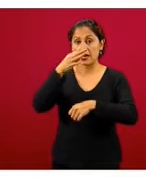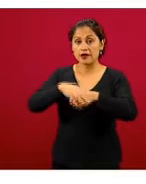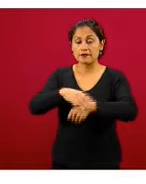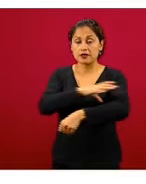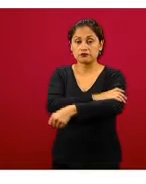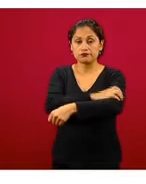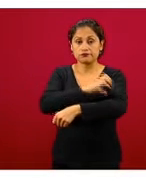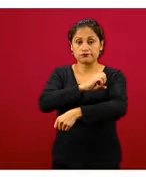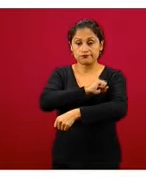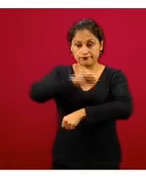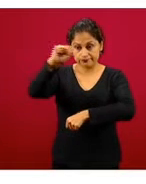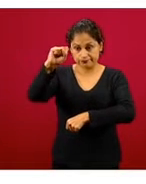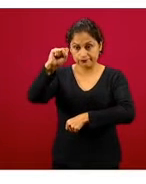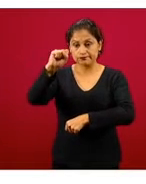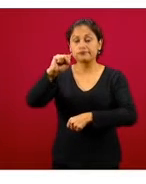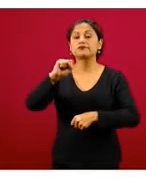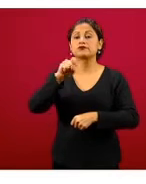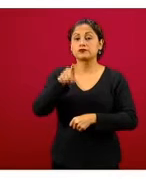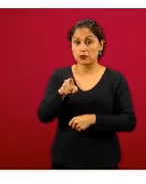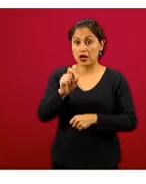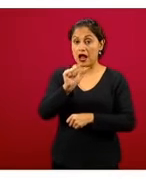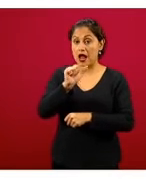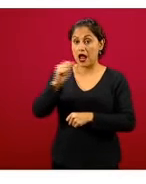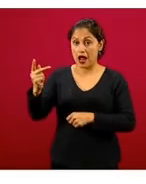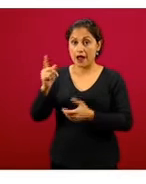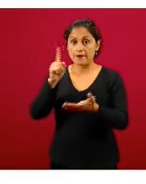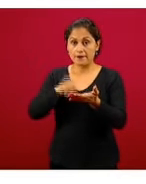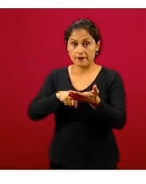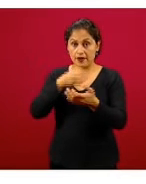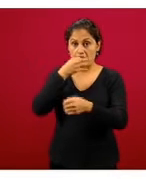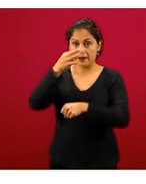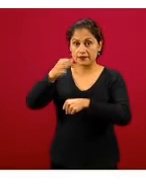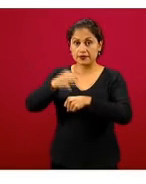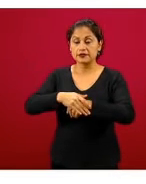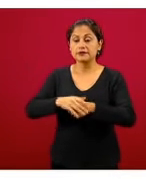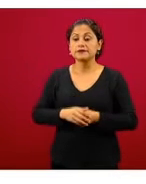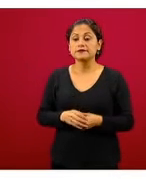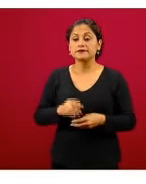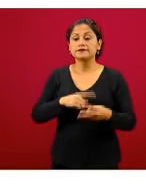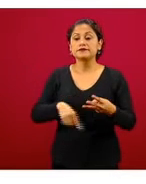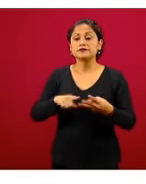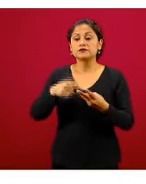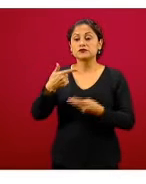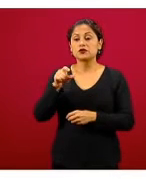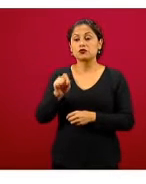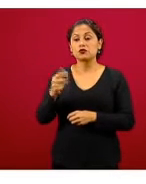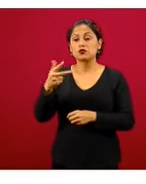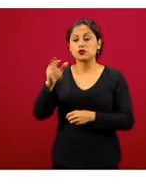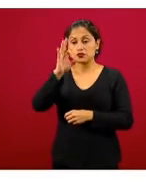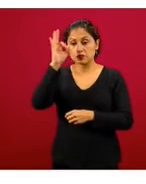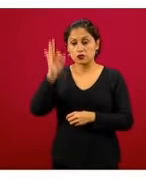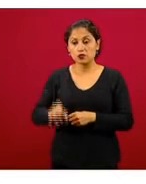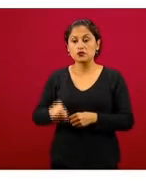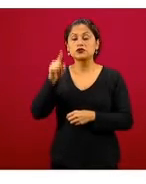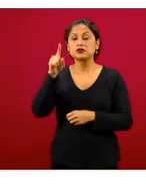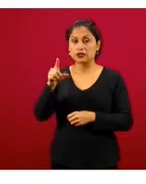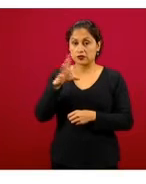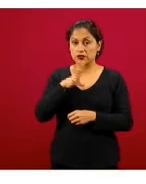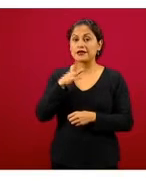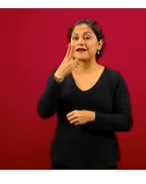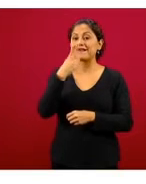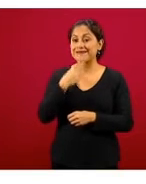similar percentages for obesity in our country. Also, out of the users, 13%